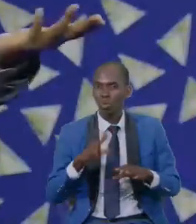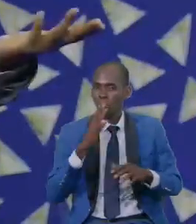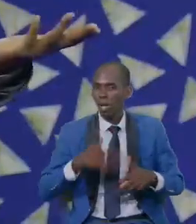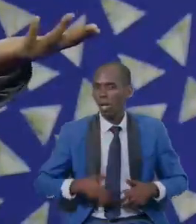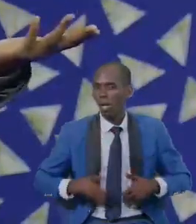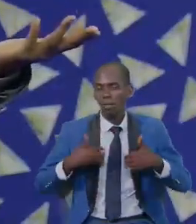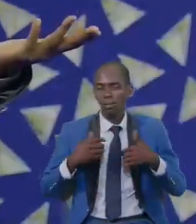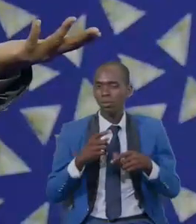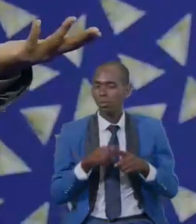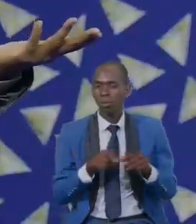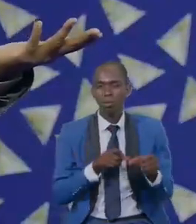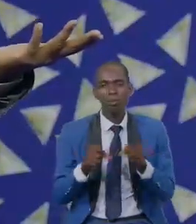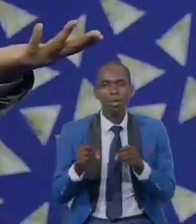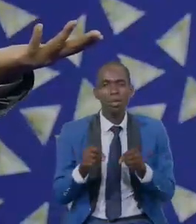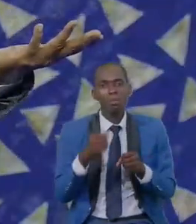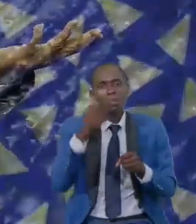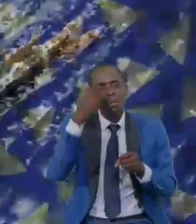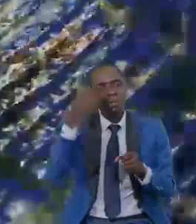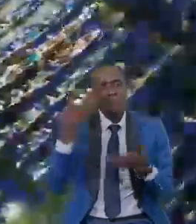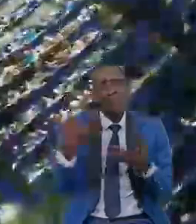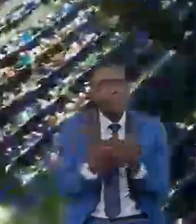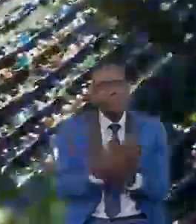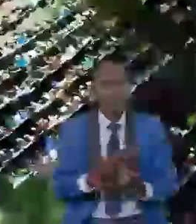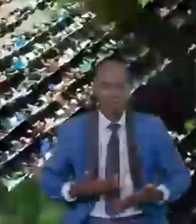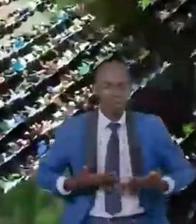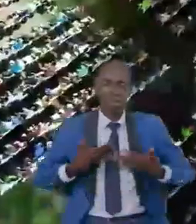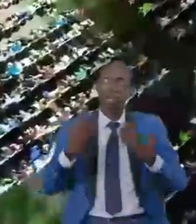New life has come.